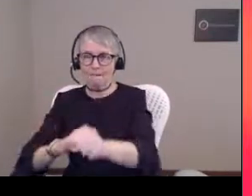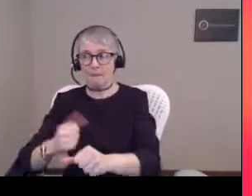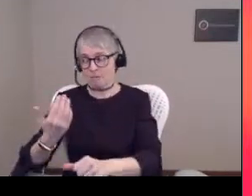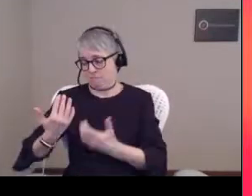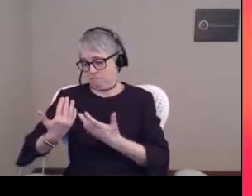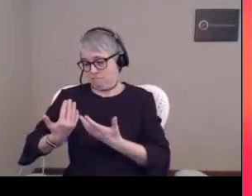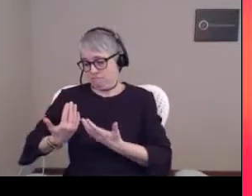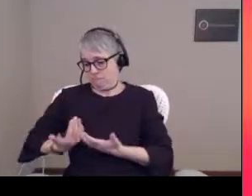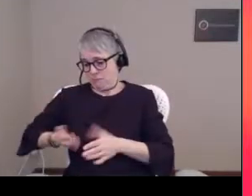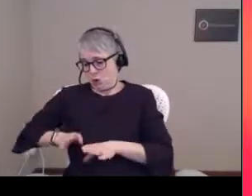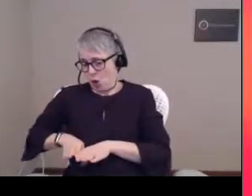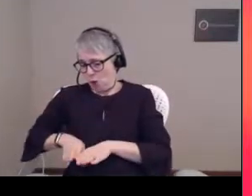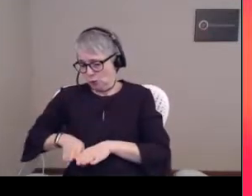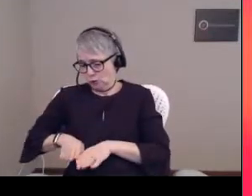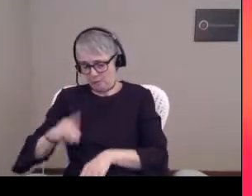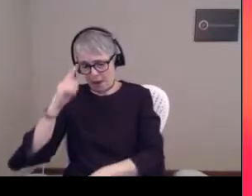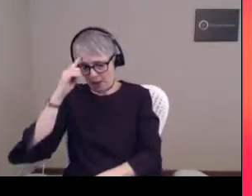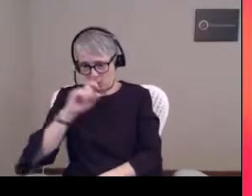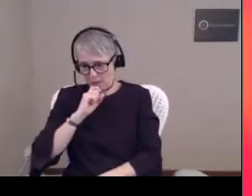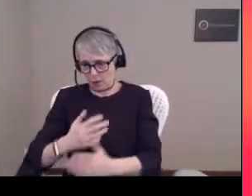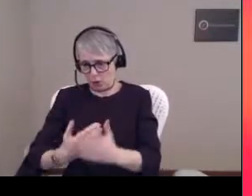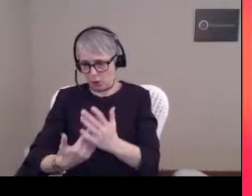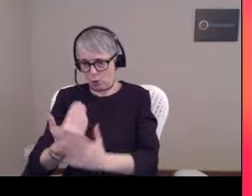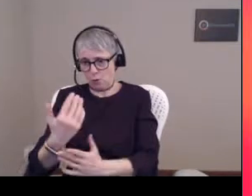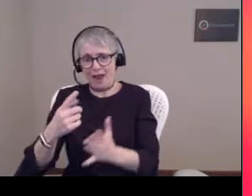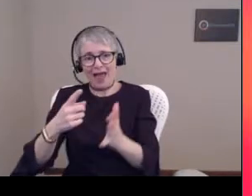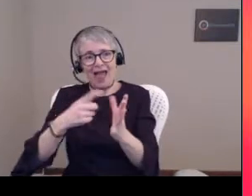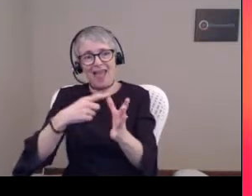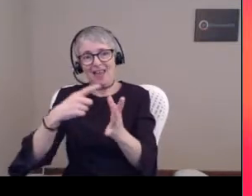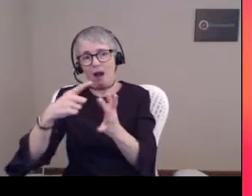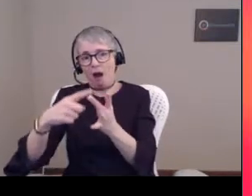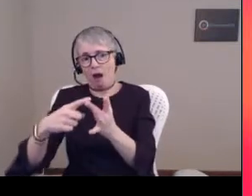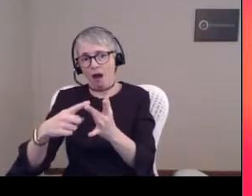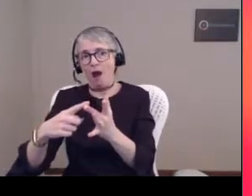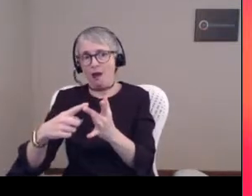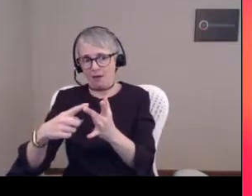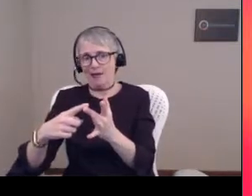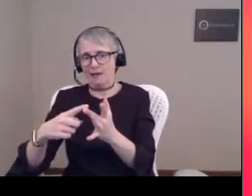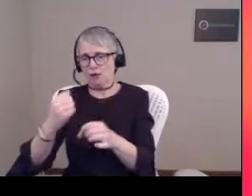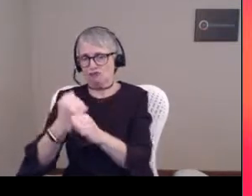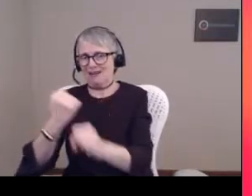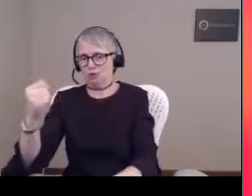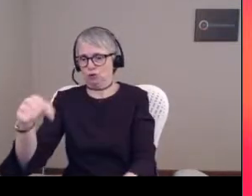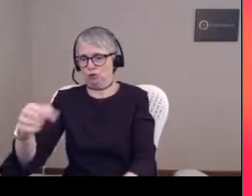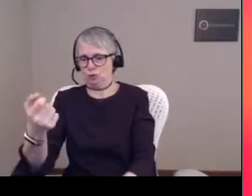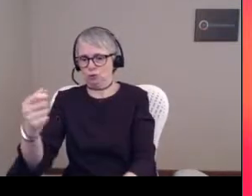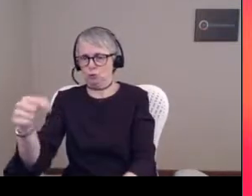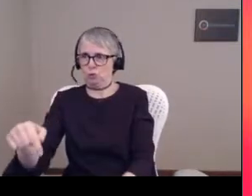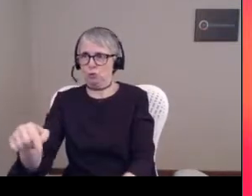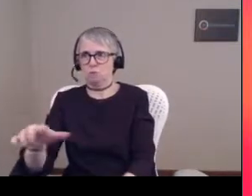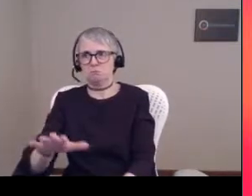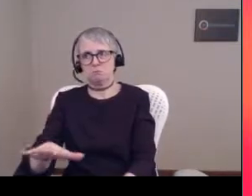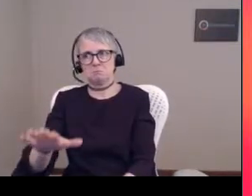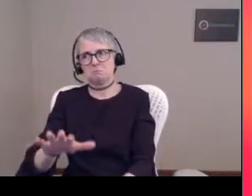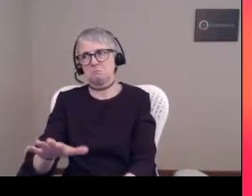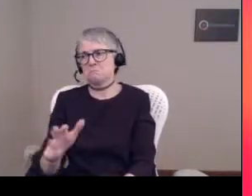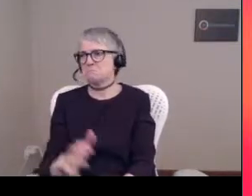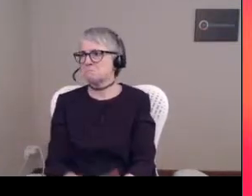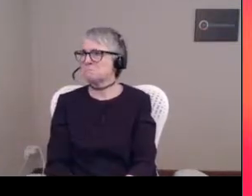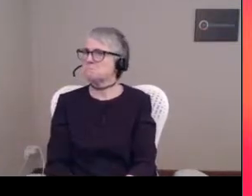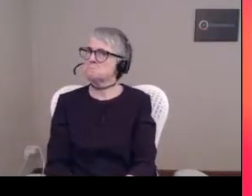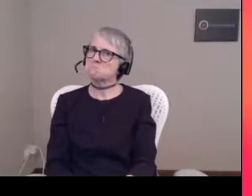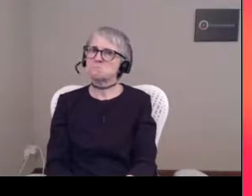are actually, I think, going to be launching an AI grad scheme as well. Please do keep an eye out. It should come live in the next, I don't look after technology,